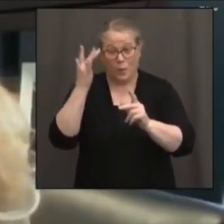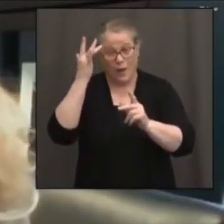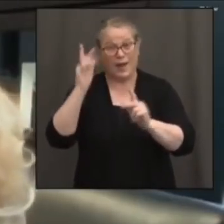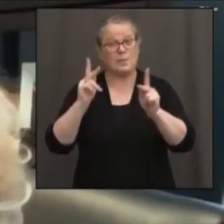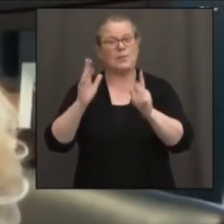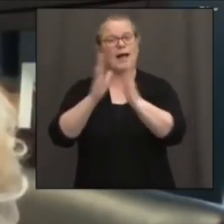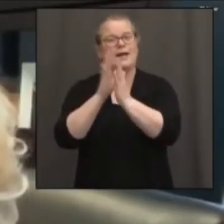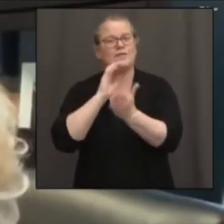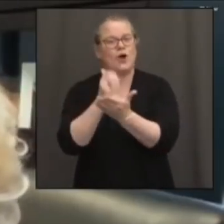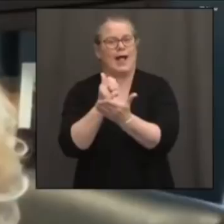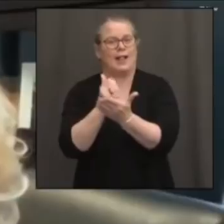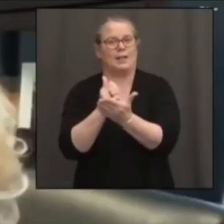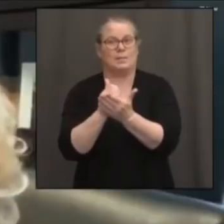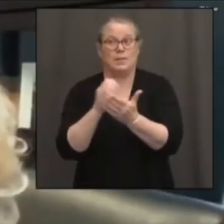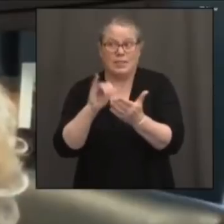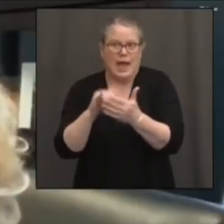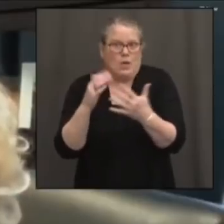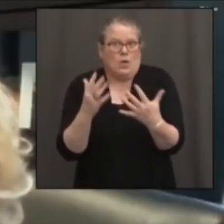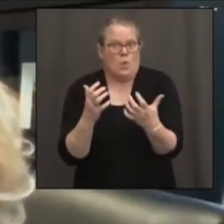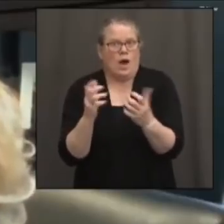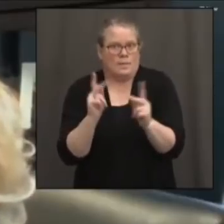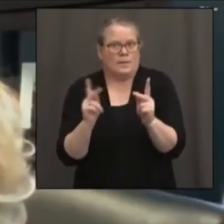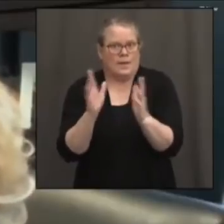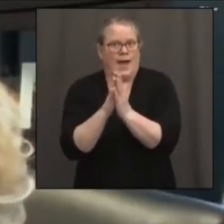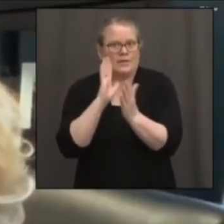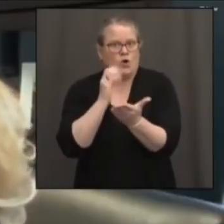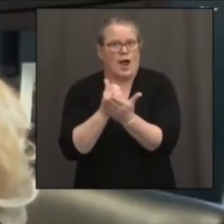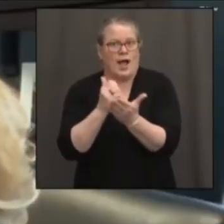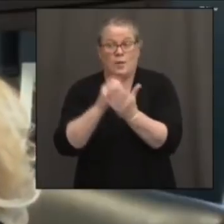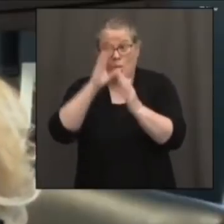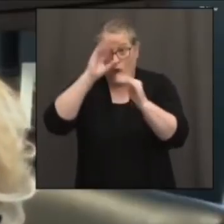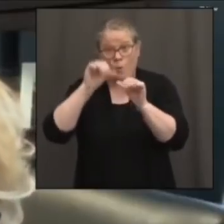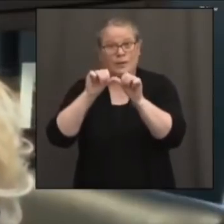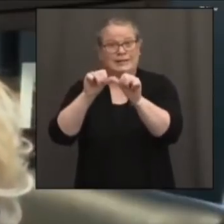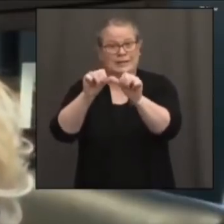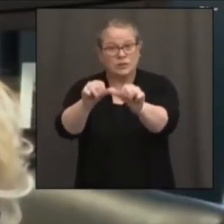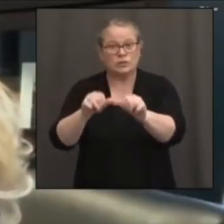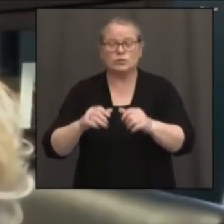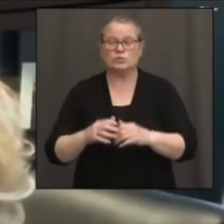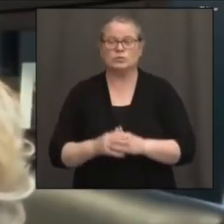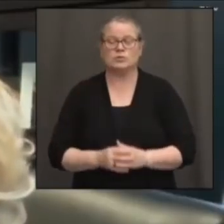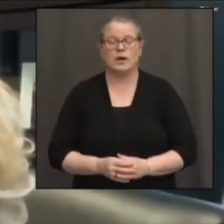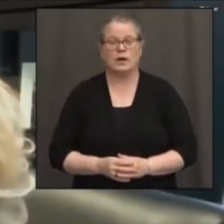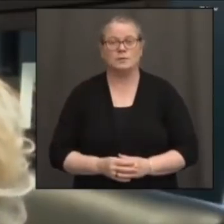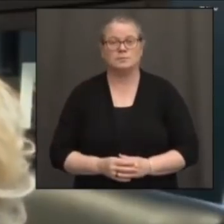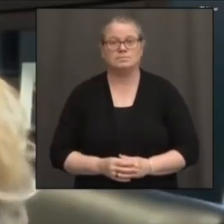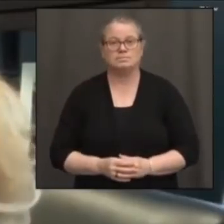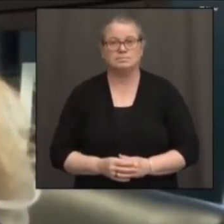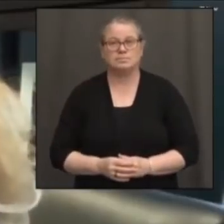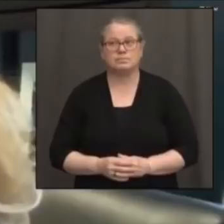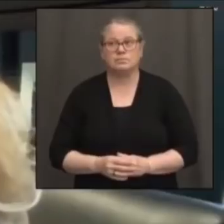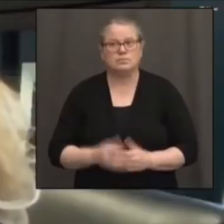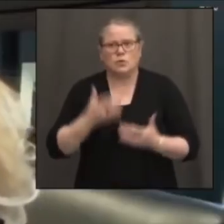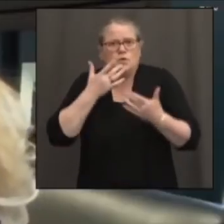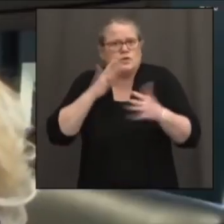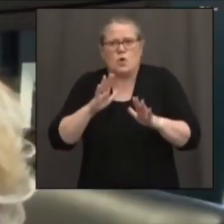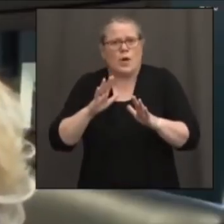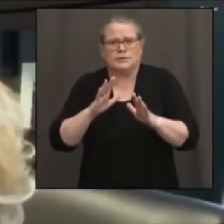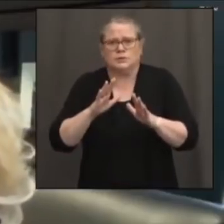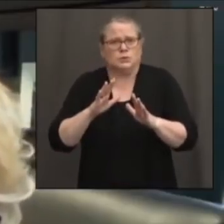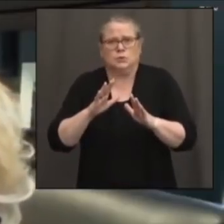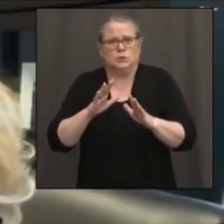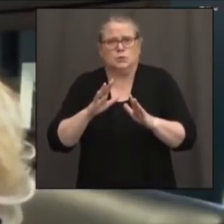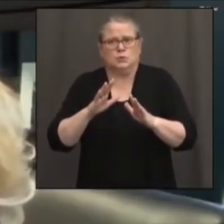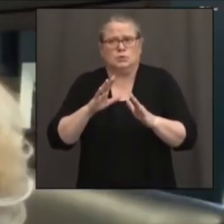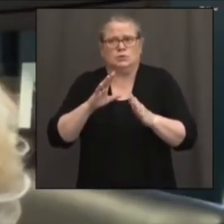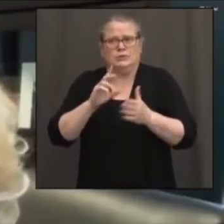that continues. That's what we're all about, is we want to, destigmatize and not discriminate against anyone,